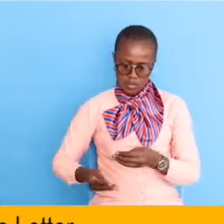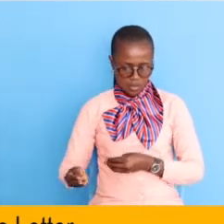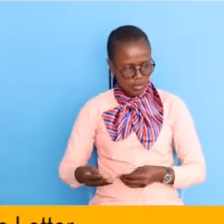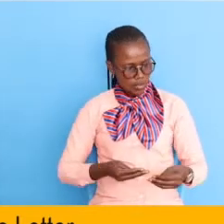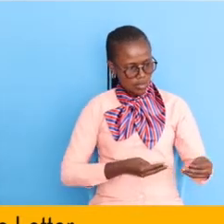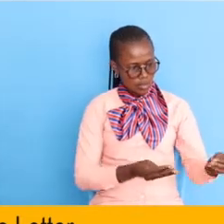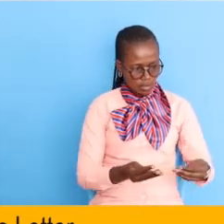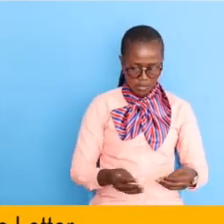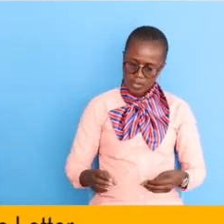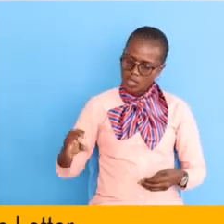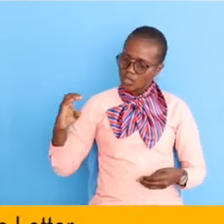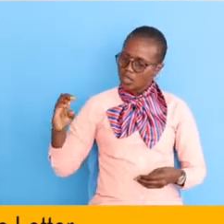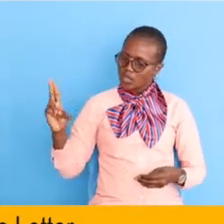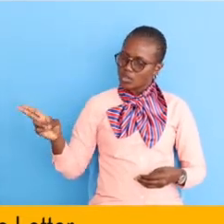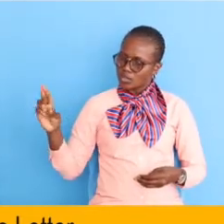Retail's shop.